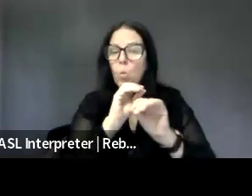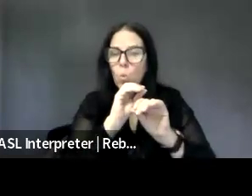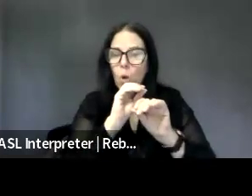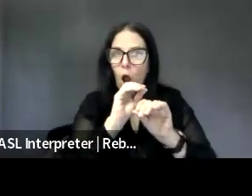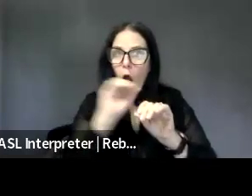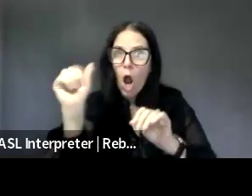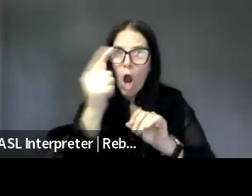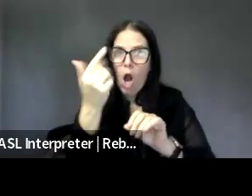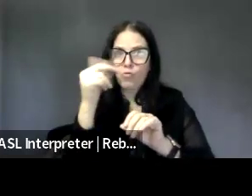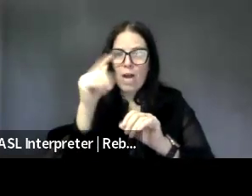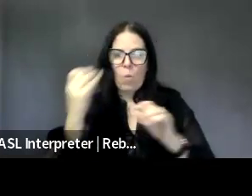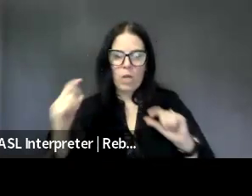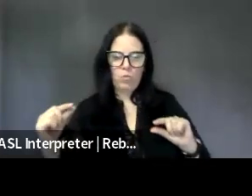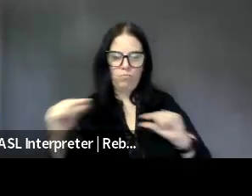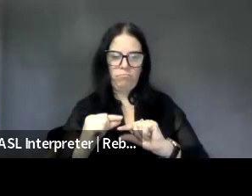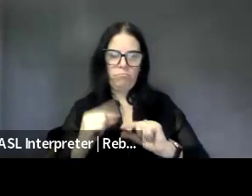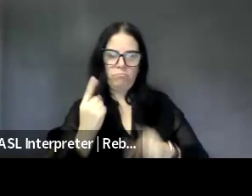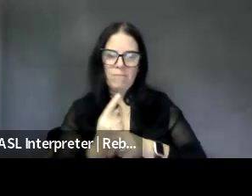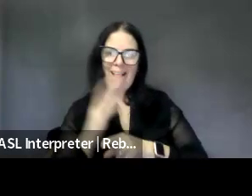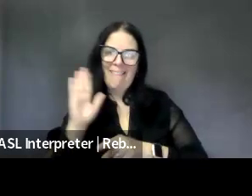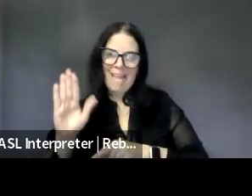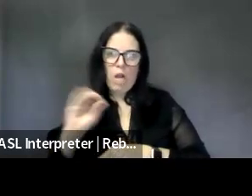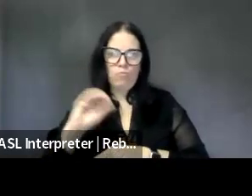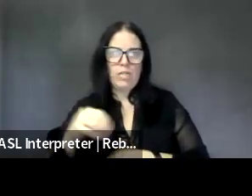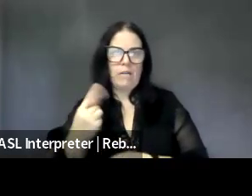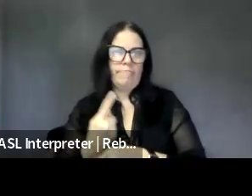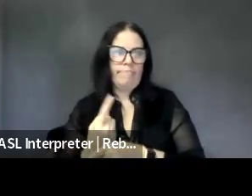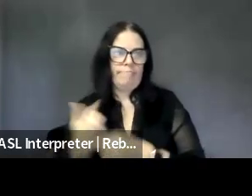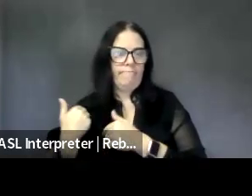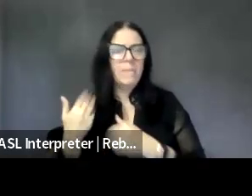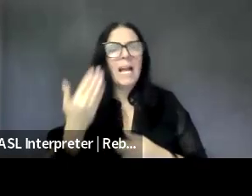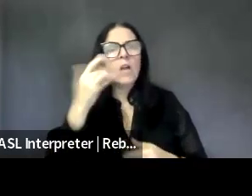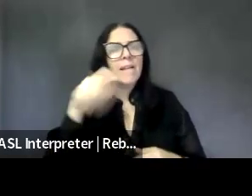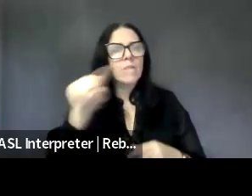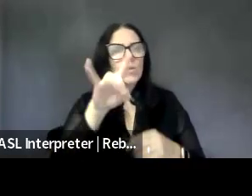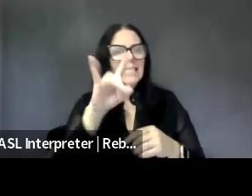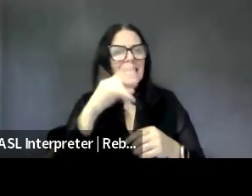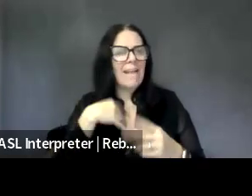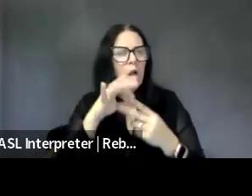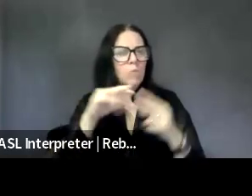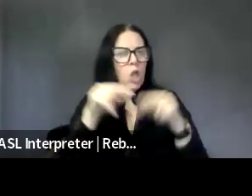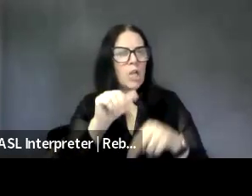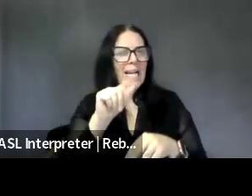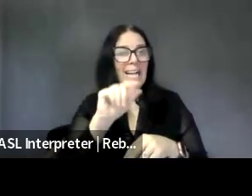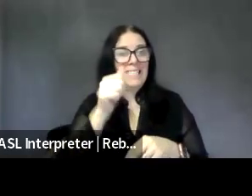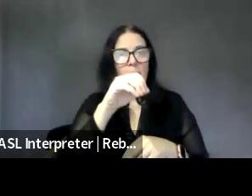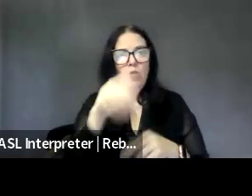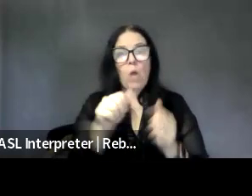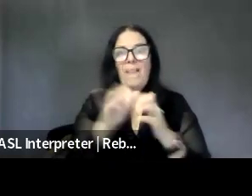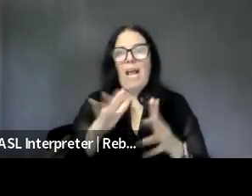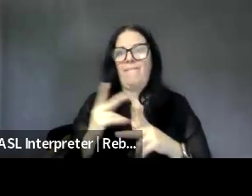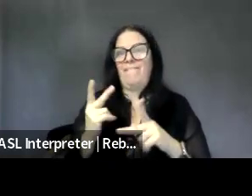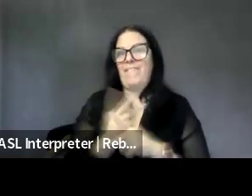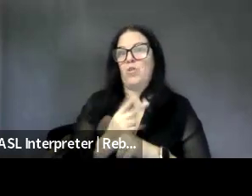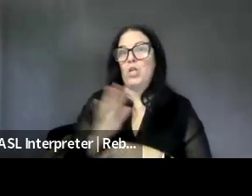share. Now, some of you had an option to look at the 10% rate without figuring your actual indirect costs.